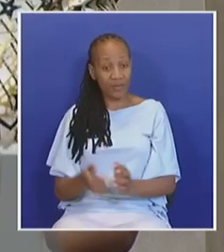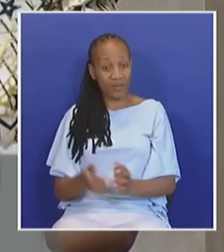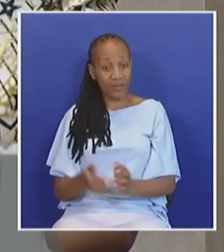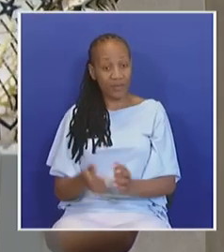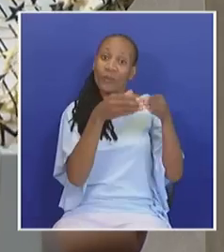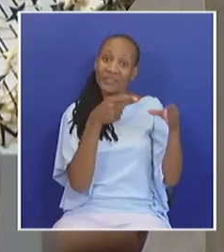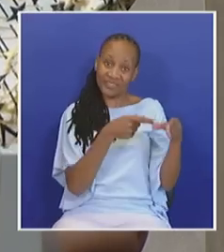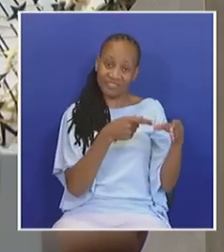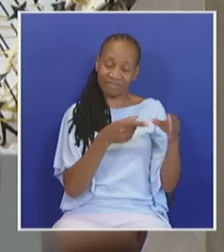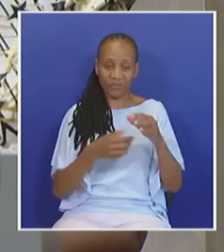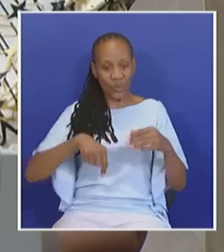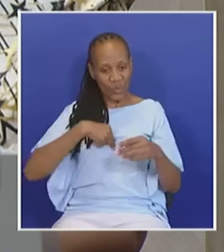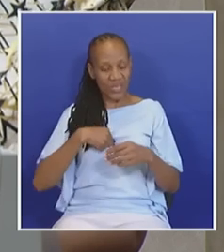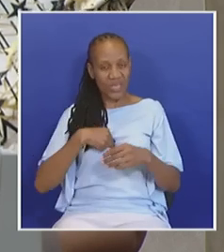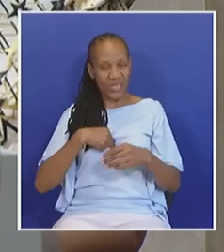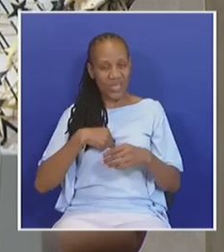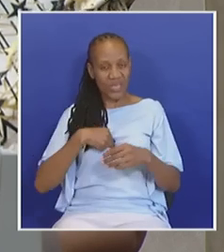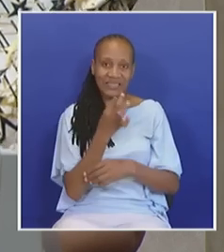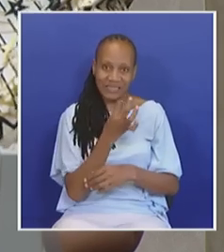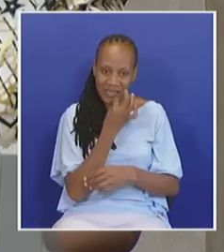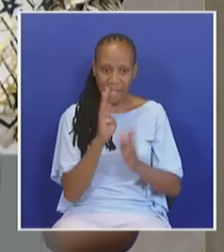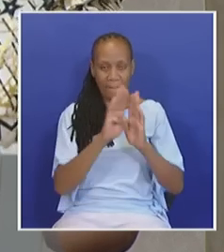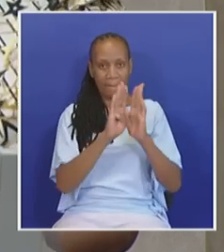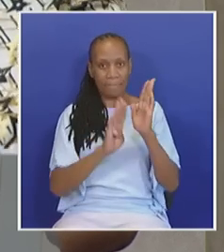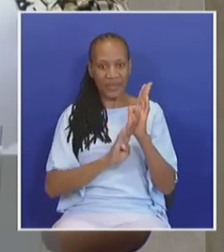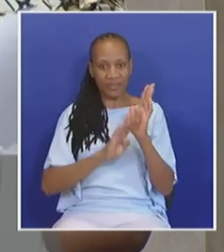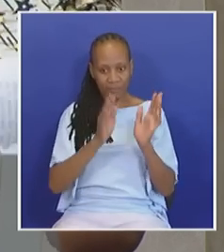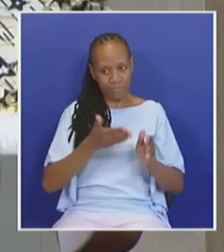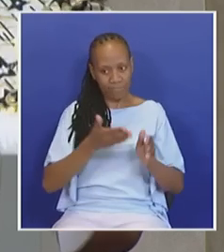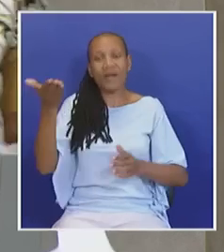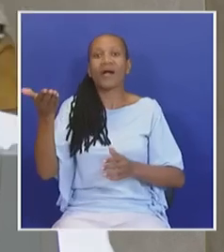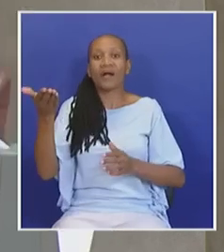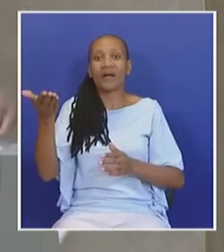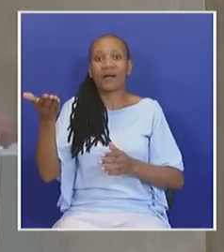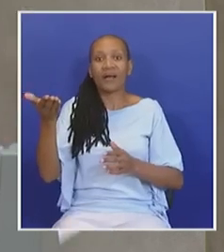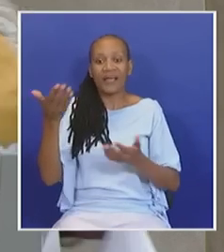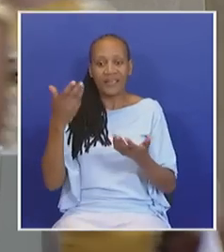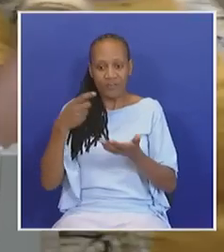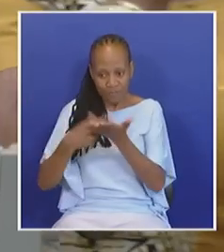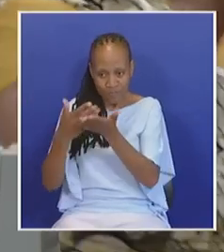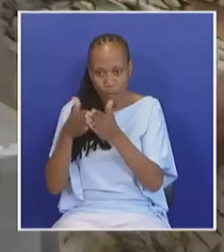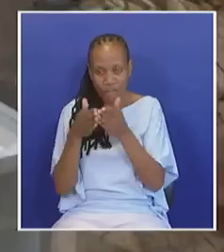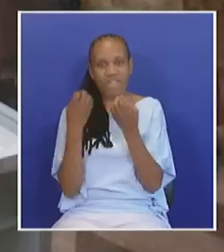Chairperson, we table the bill for the council consideration. Thank you. Thank you, ma'am.